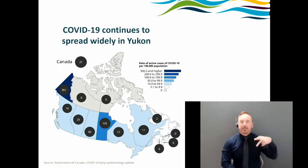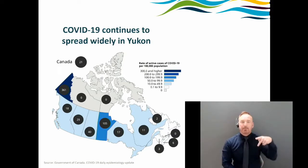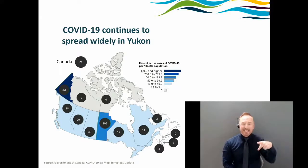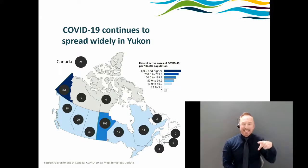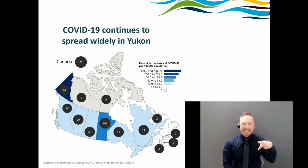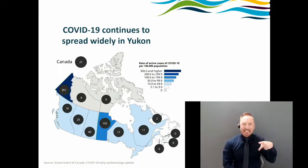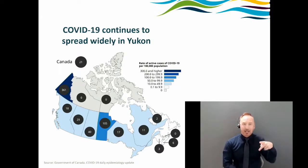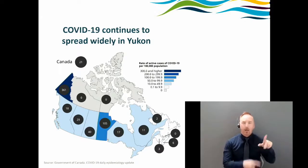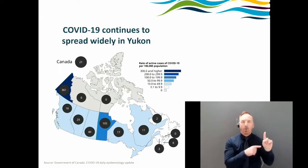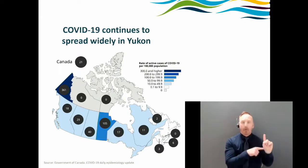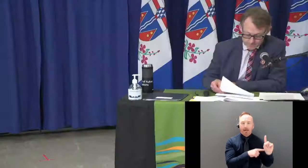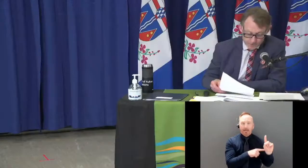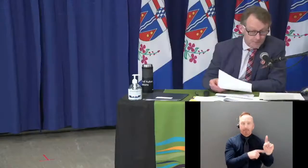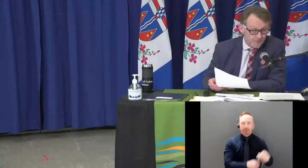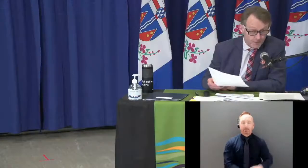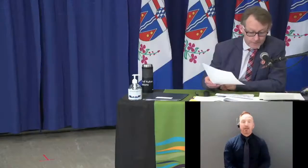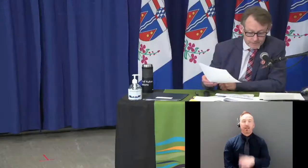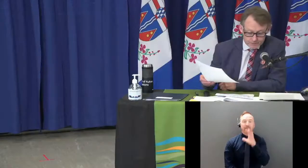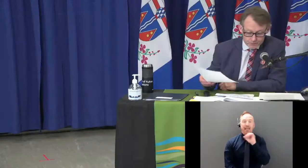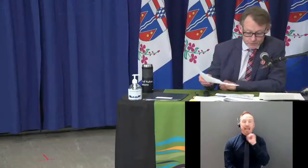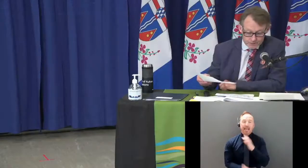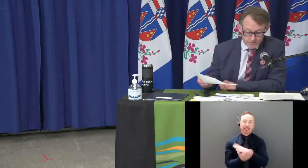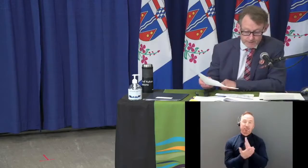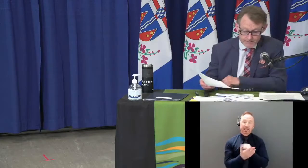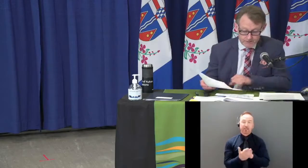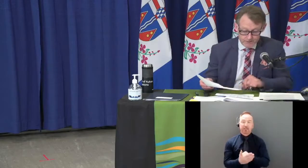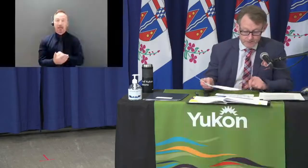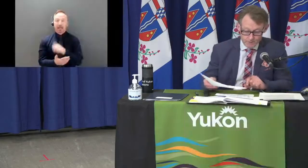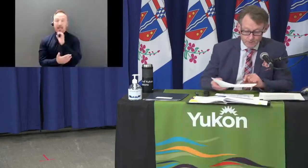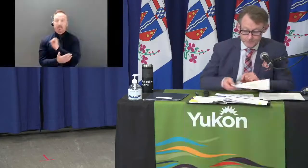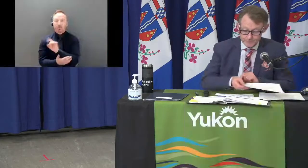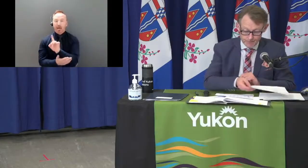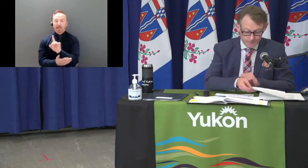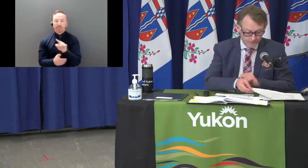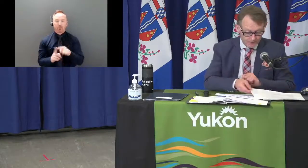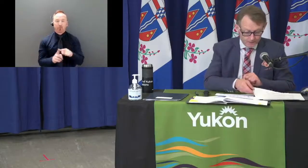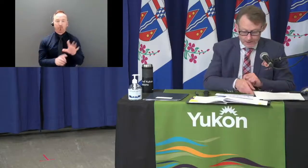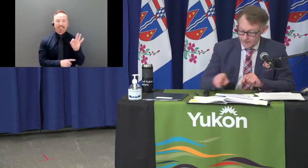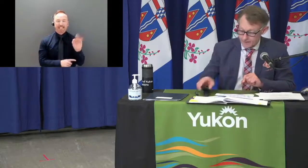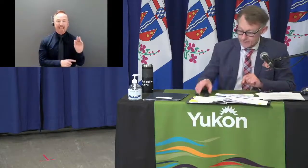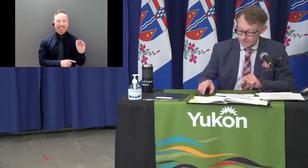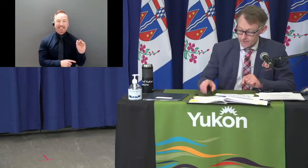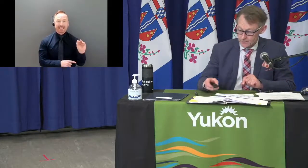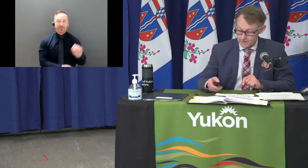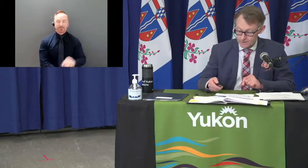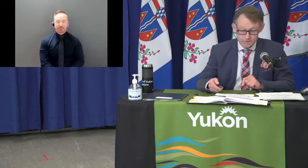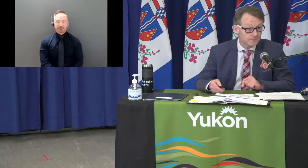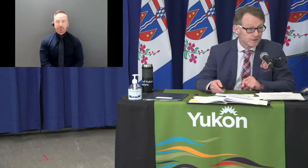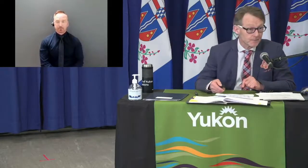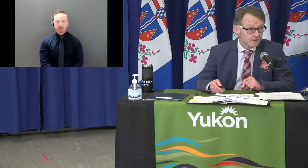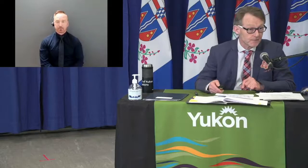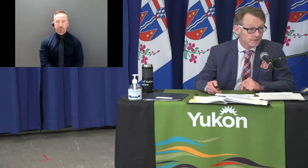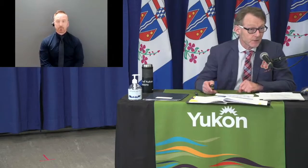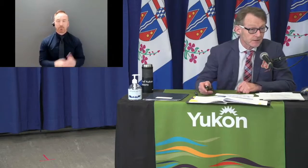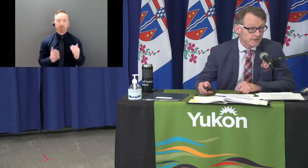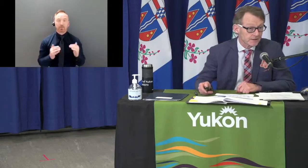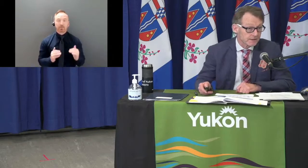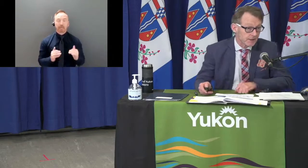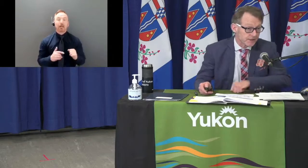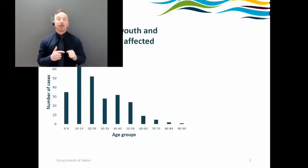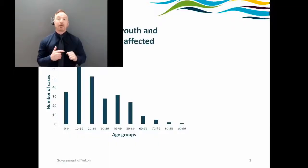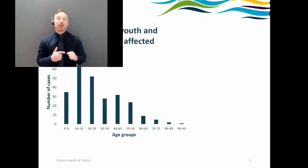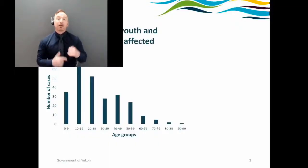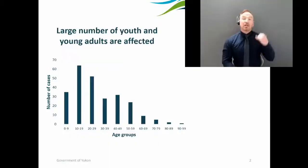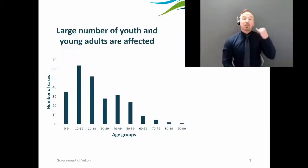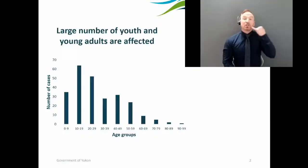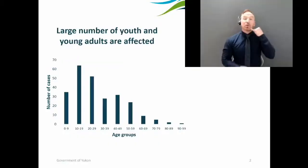the age range is from 1 to 90 years old. And when I, when we, if we want to look